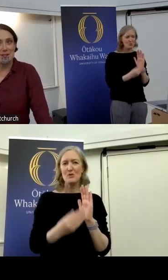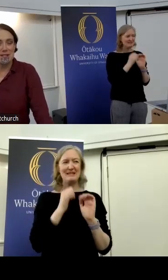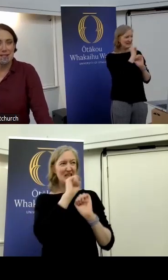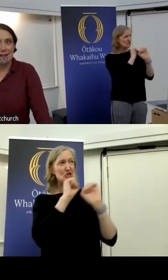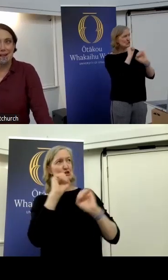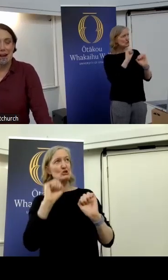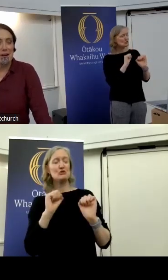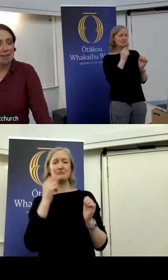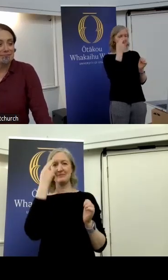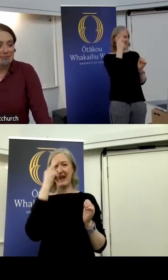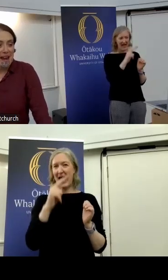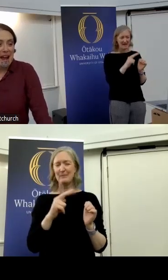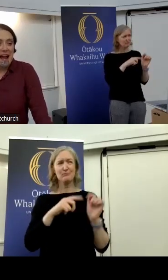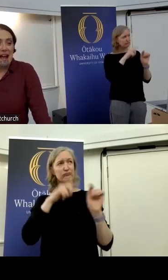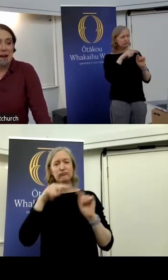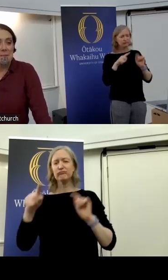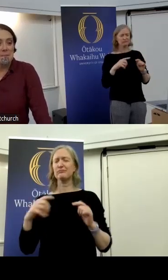it's an interesting area.